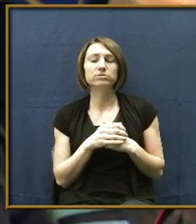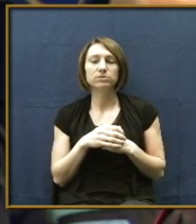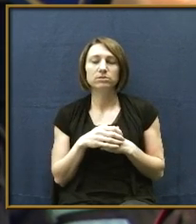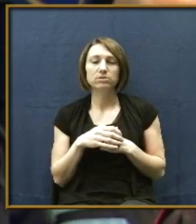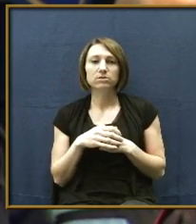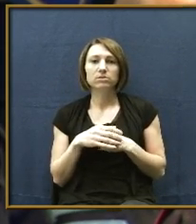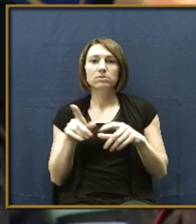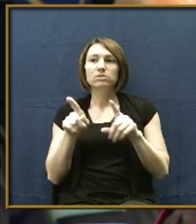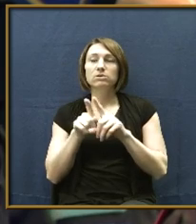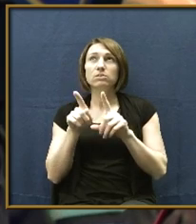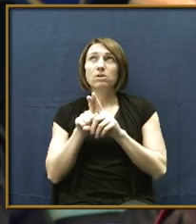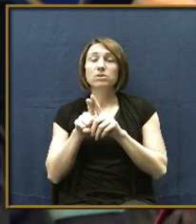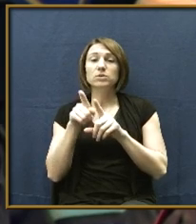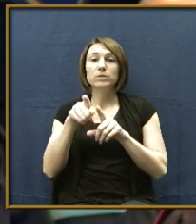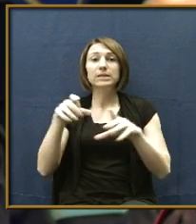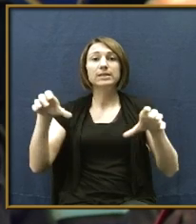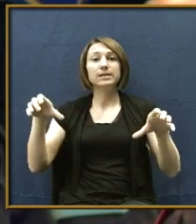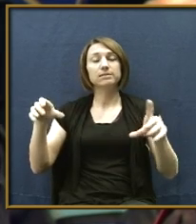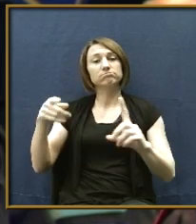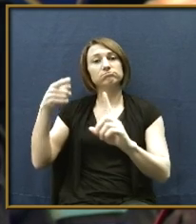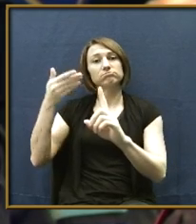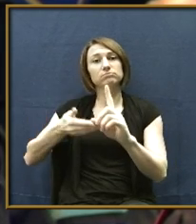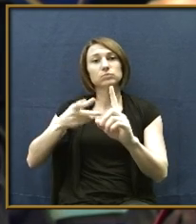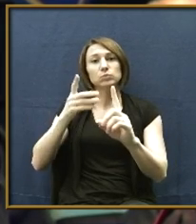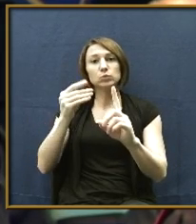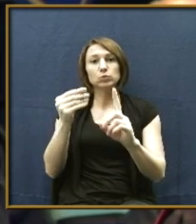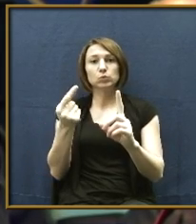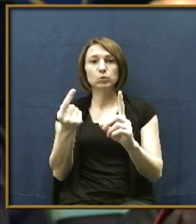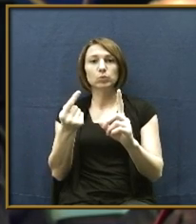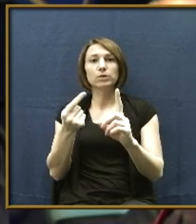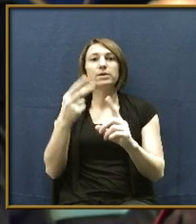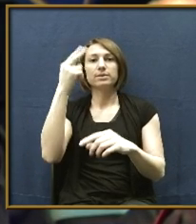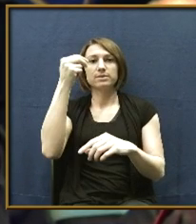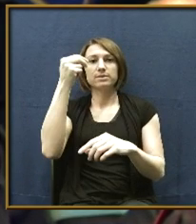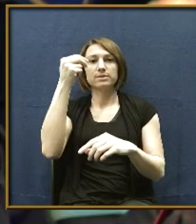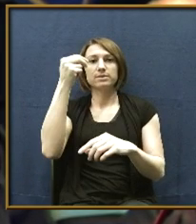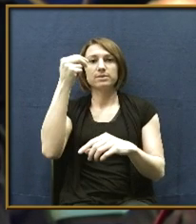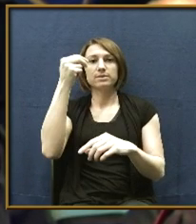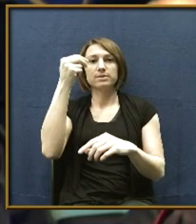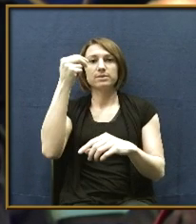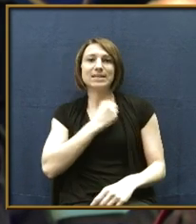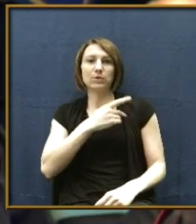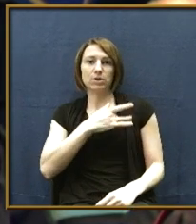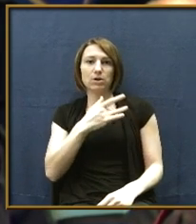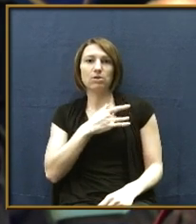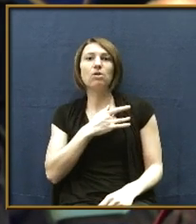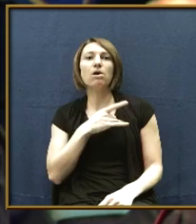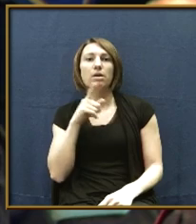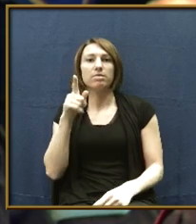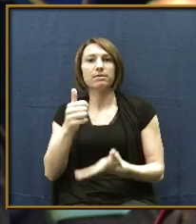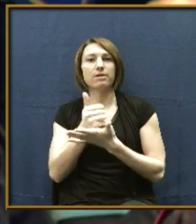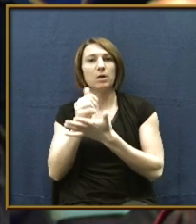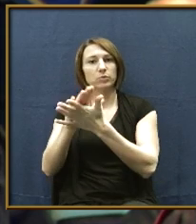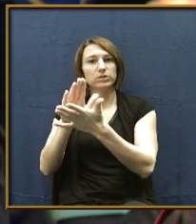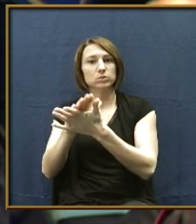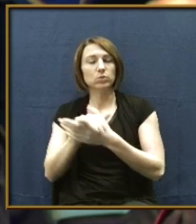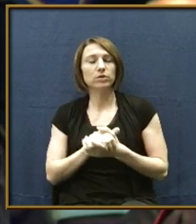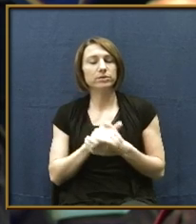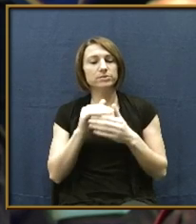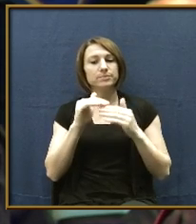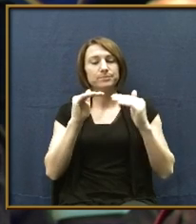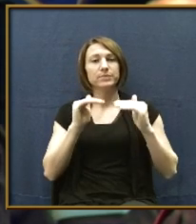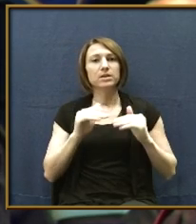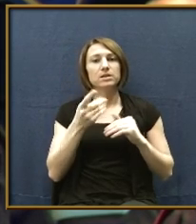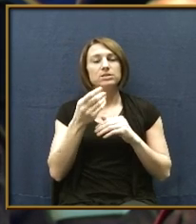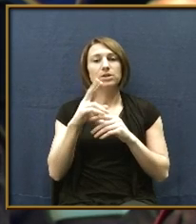He is also active in Uvalde Sacred Heart Catholic Church and School. Dr. Gonzalez earned his